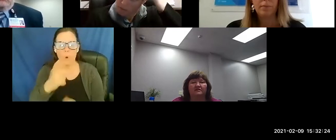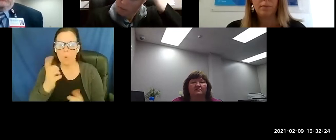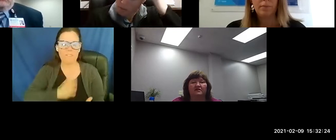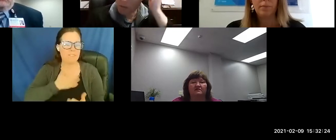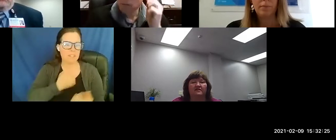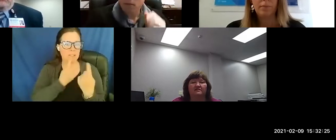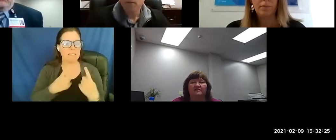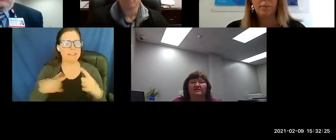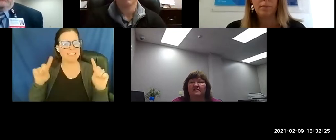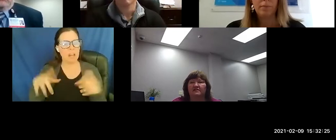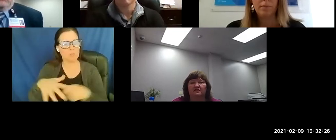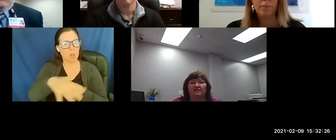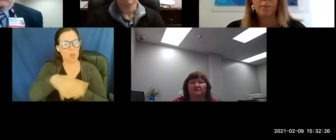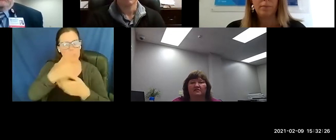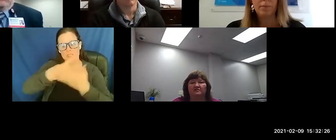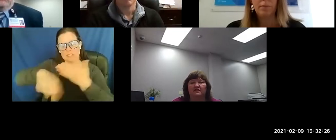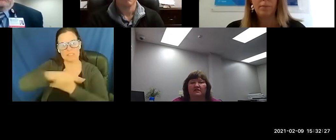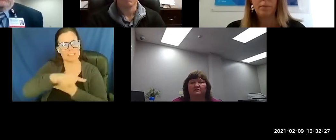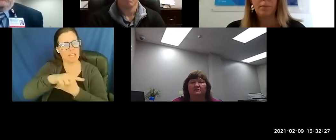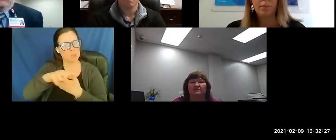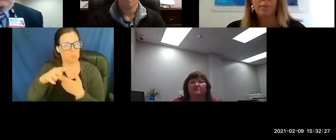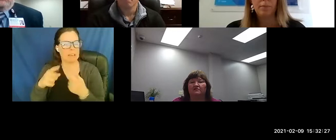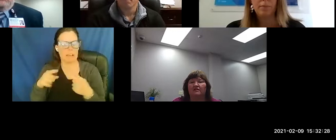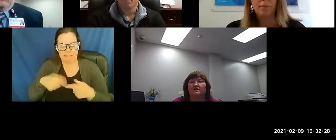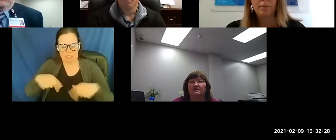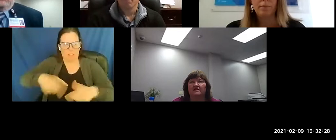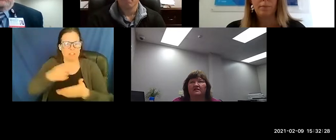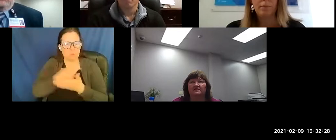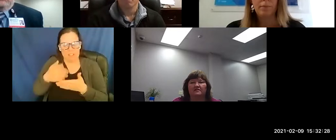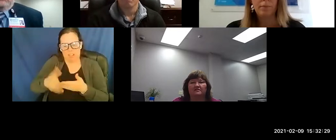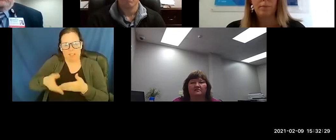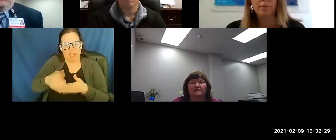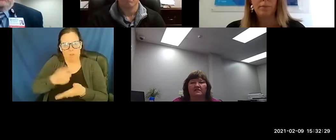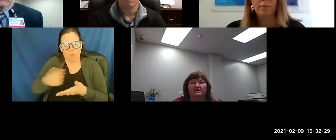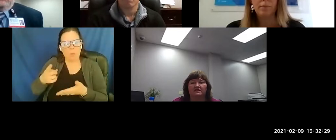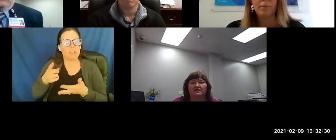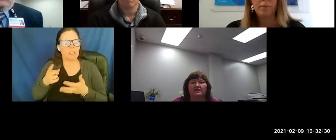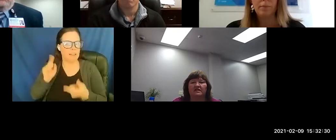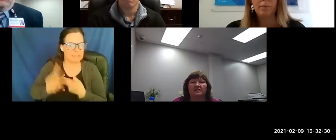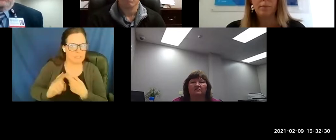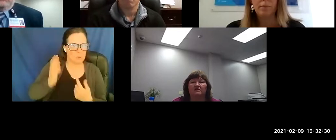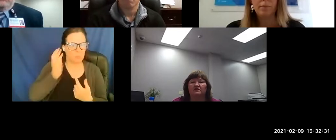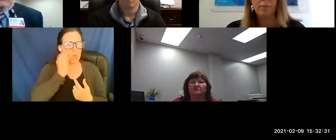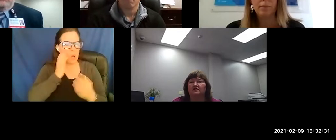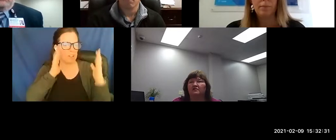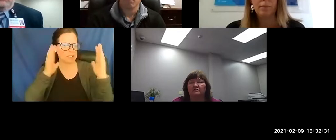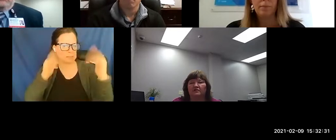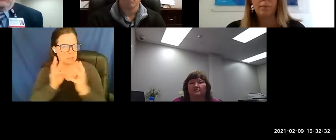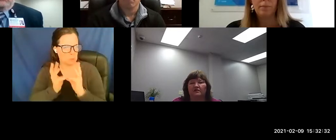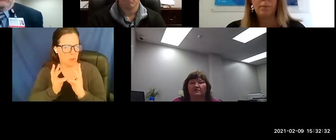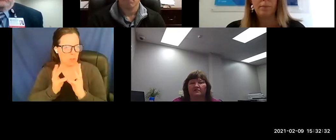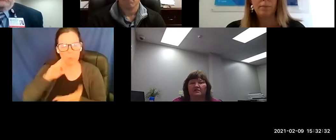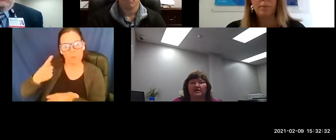about the location of next week's site until later this week when we have a better idea of the expected weather conditions and we can talk with our